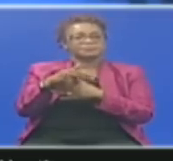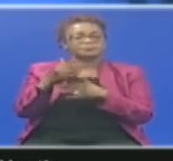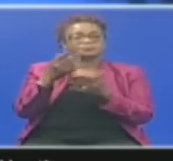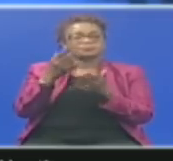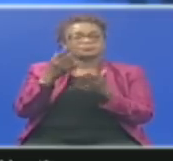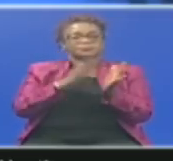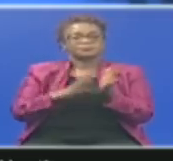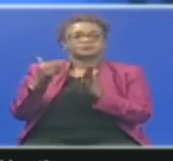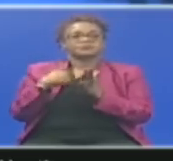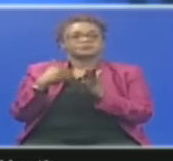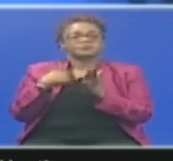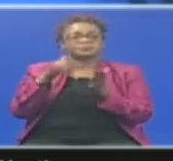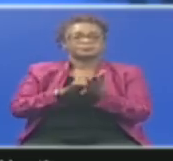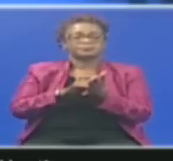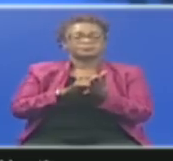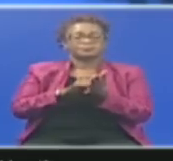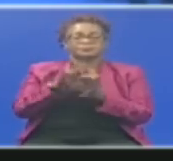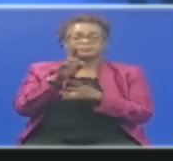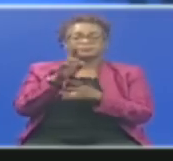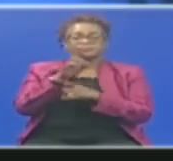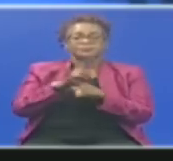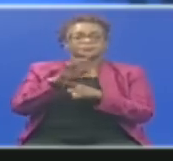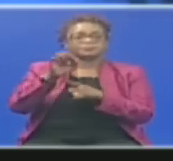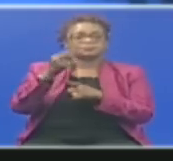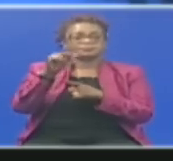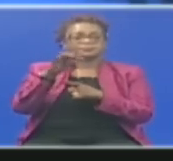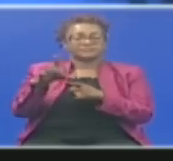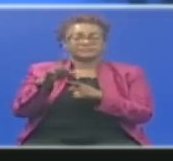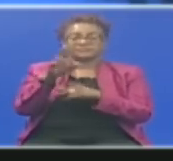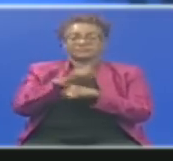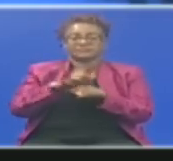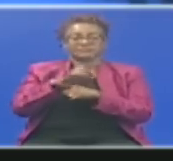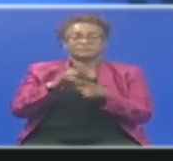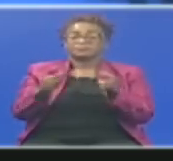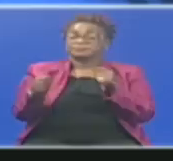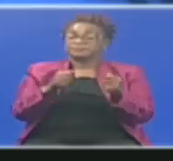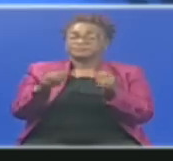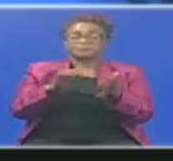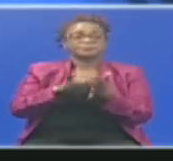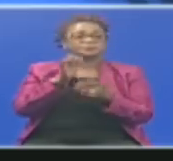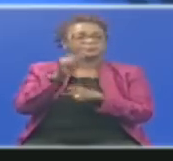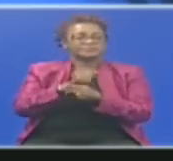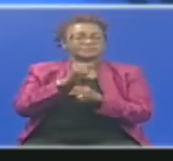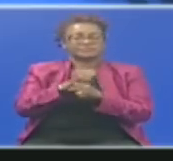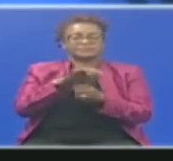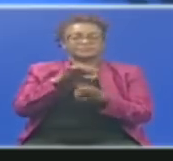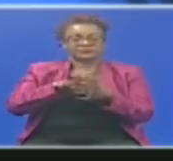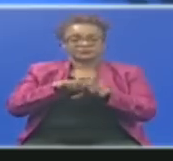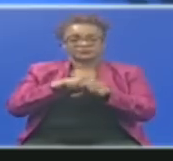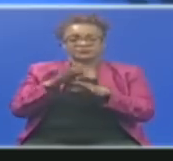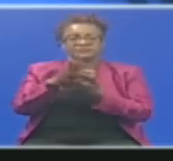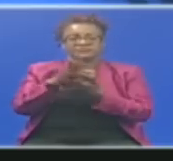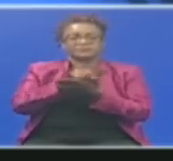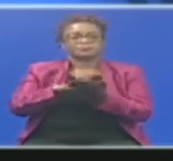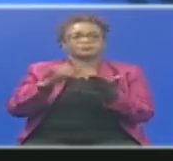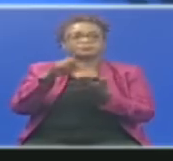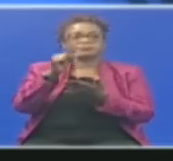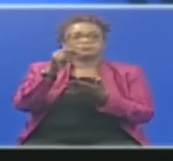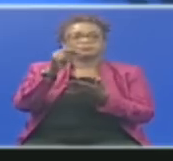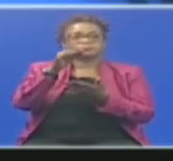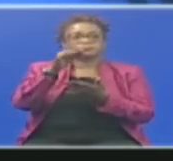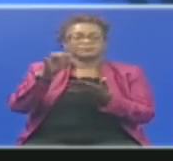stoves that use ethanol to reduce dependency on charcoal, whose usage is detrimental to the environment. Gabriel Kudaka has the details of